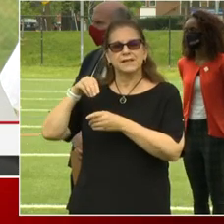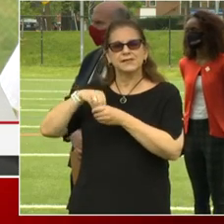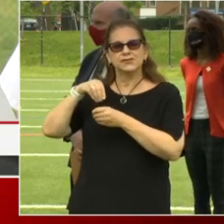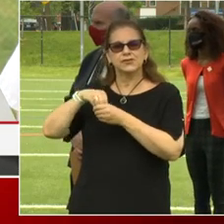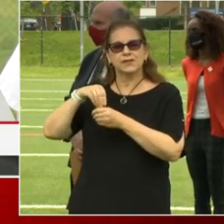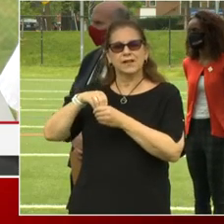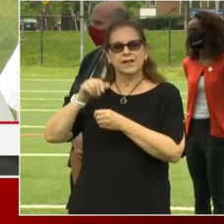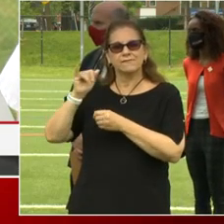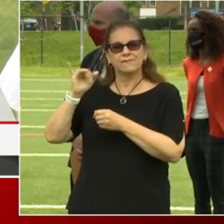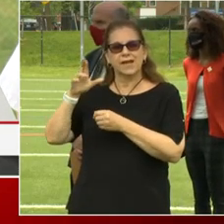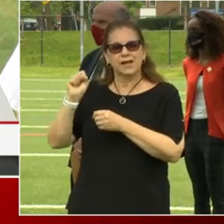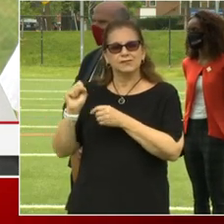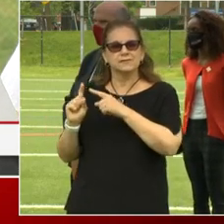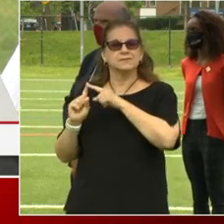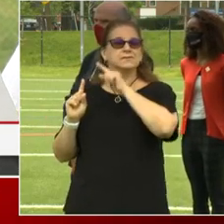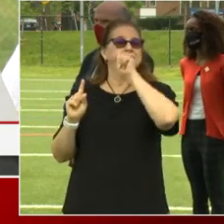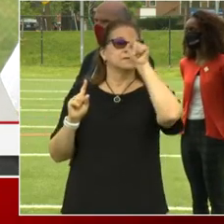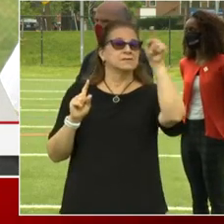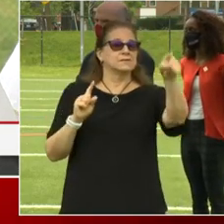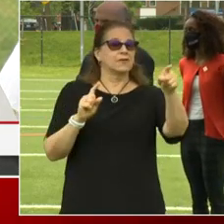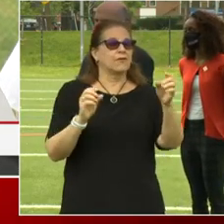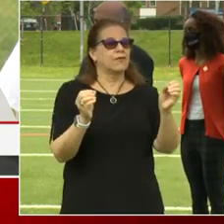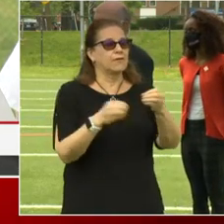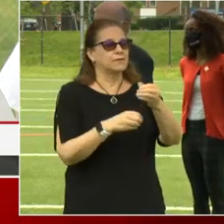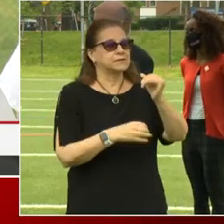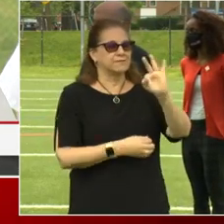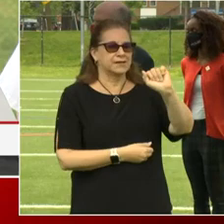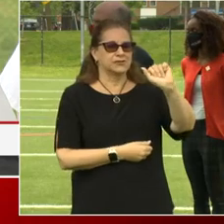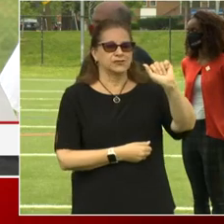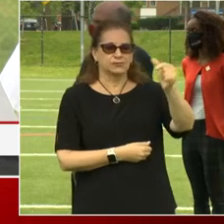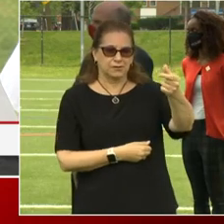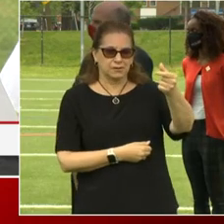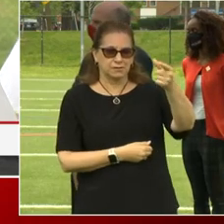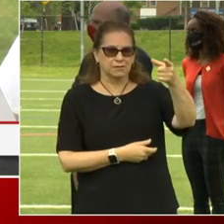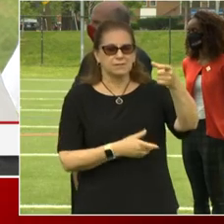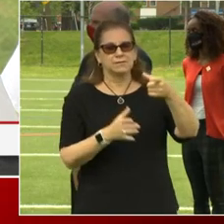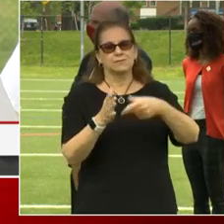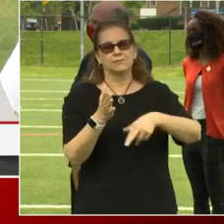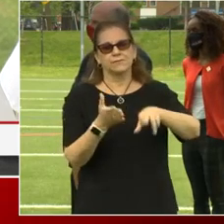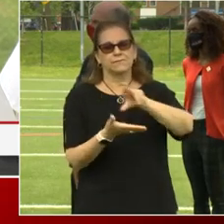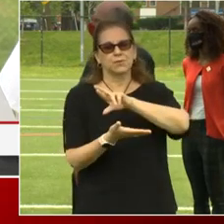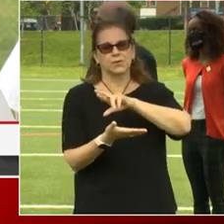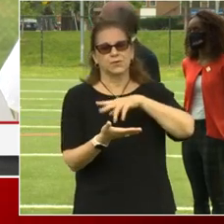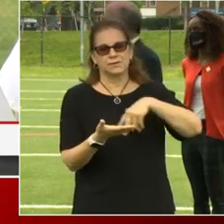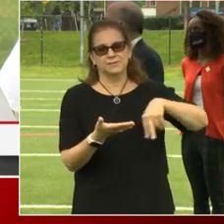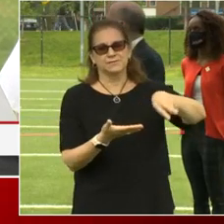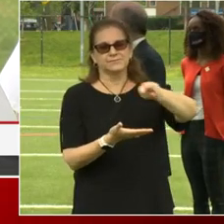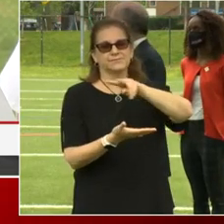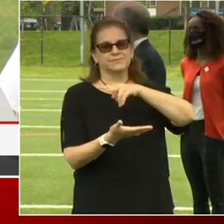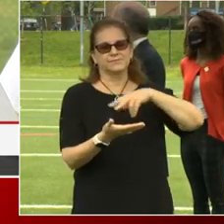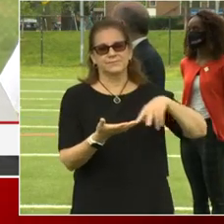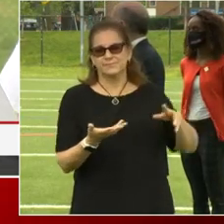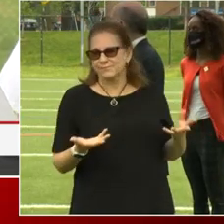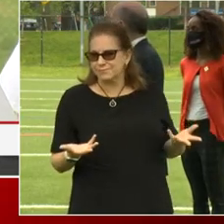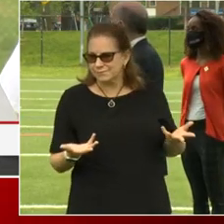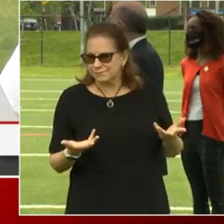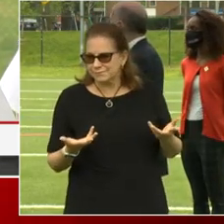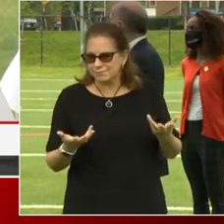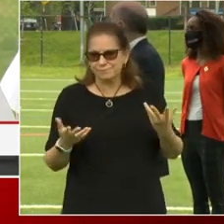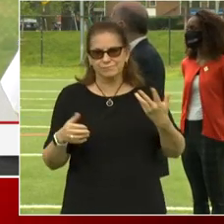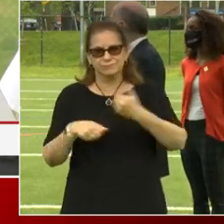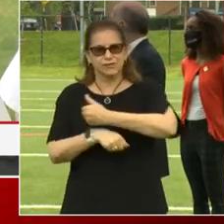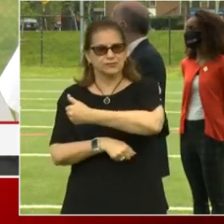for their judicial review to make a determination on what the next steps will be, if there will be any charges